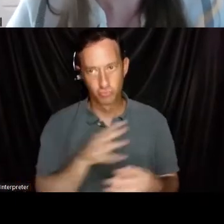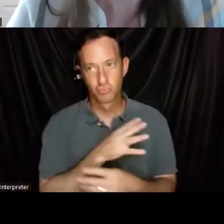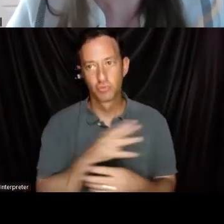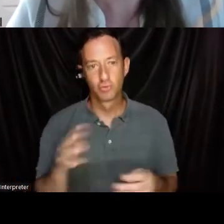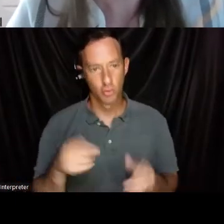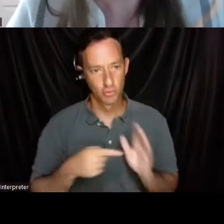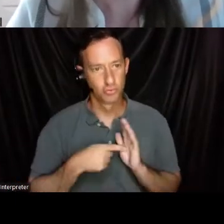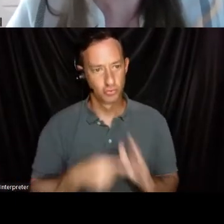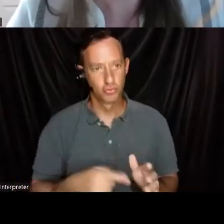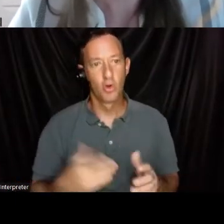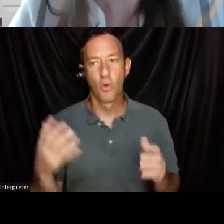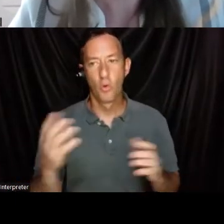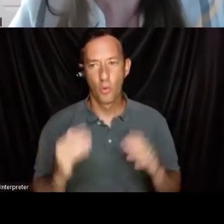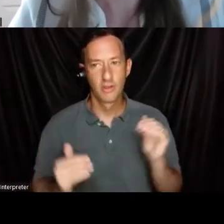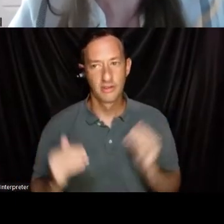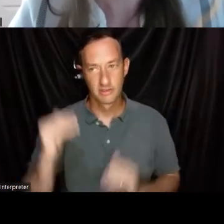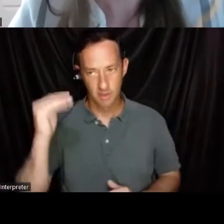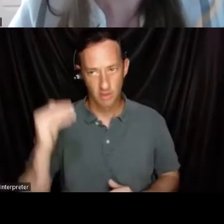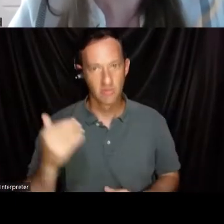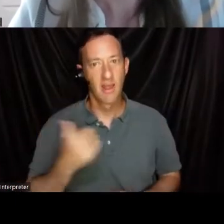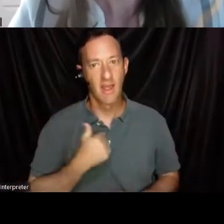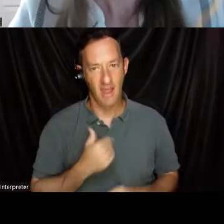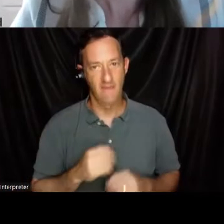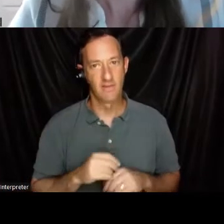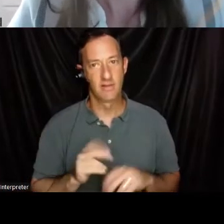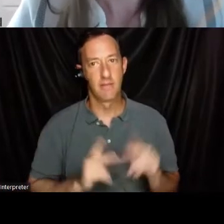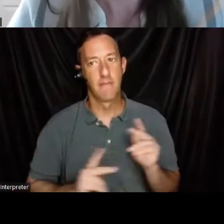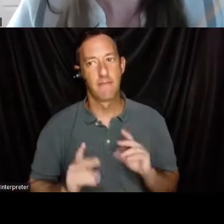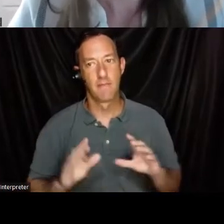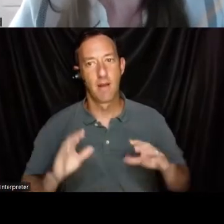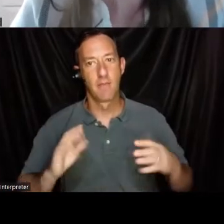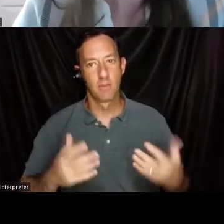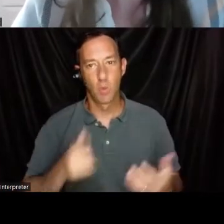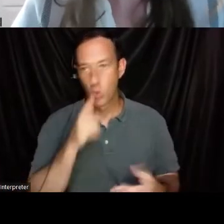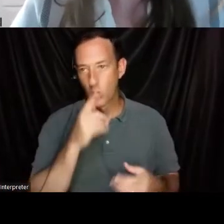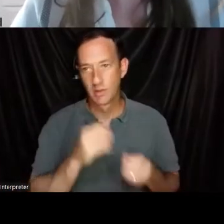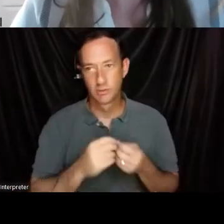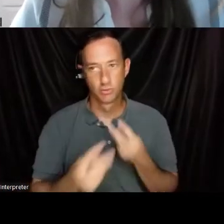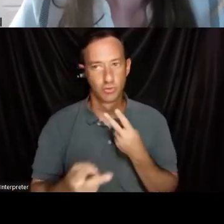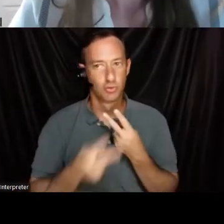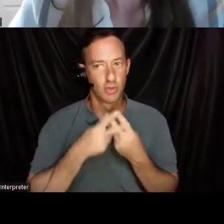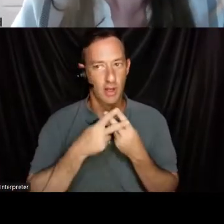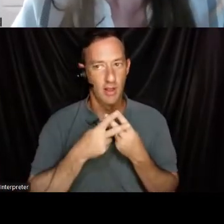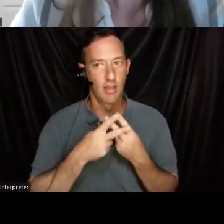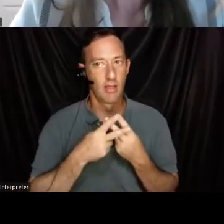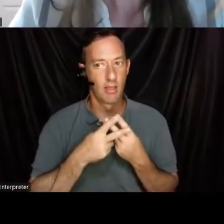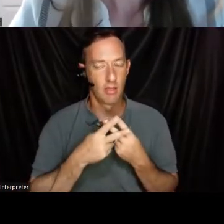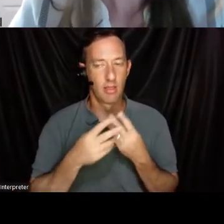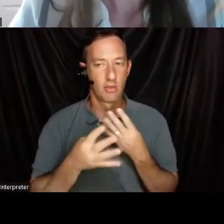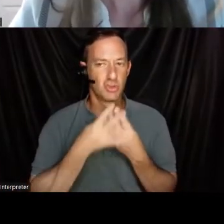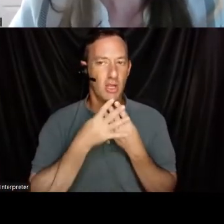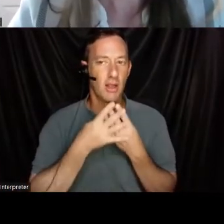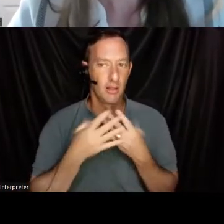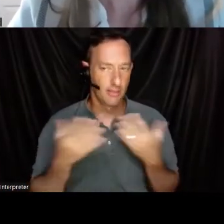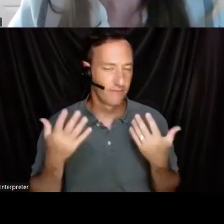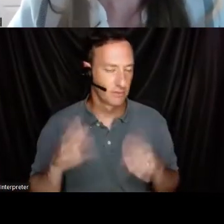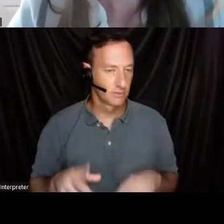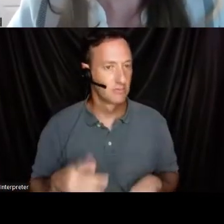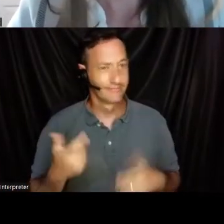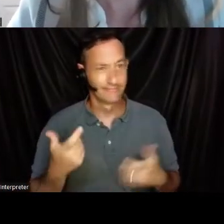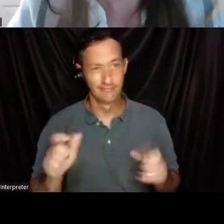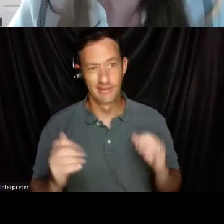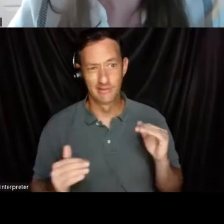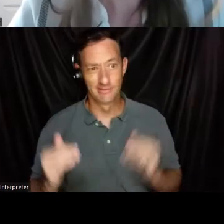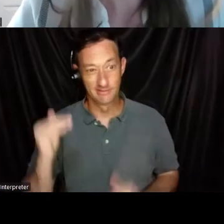what disparities exist in the population who's in jail. And so as you can see here, there's a huge disparity. Only